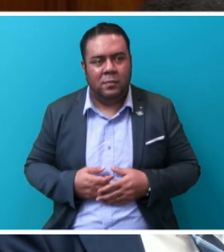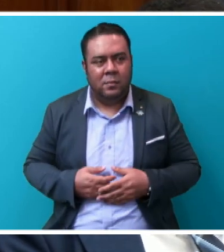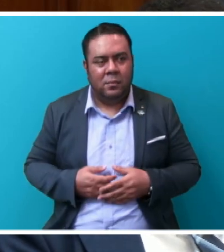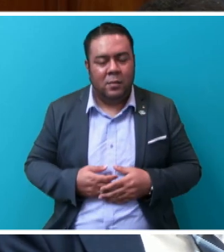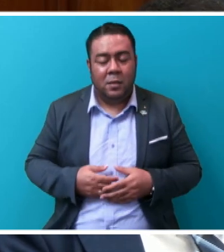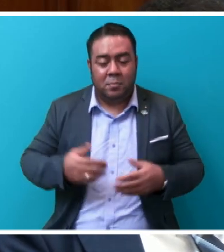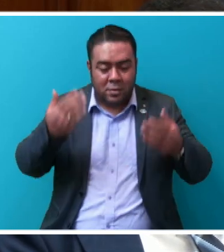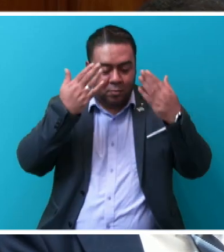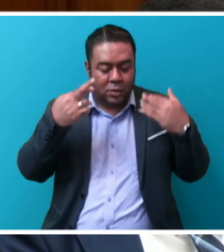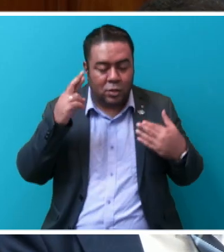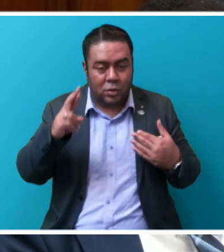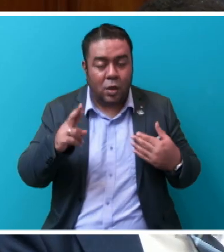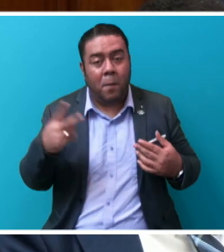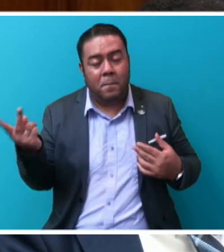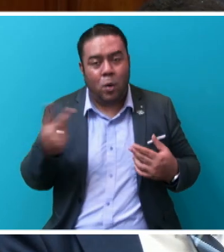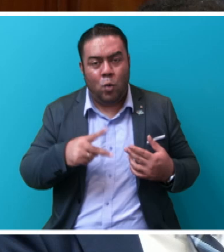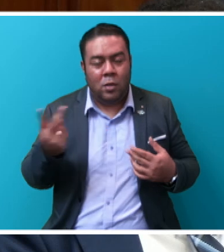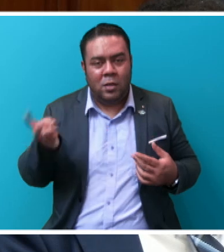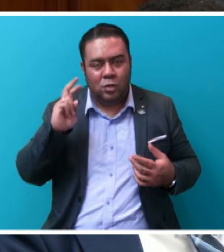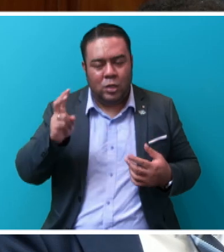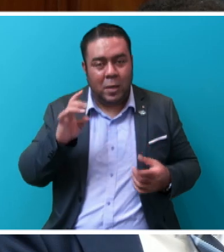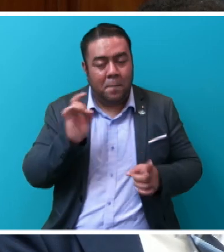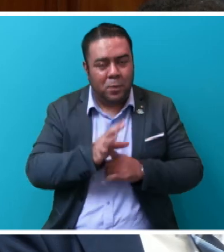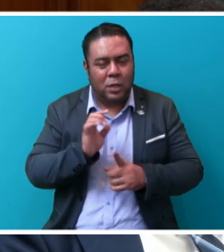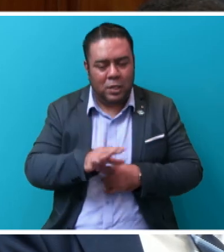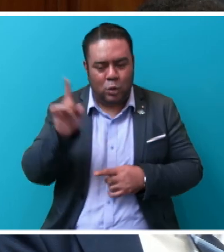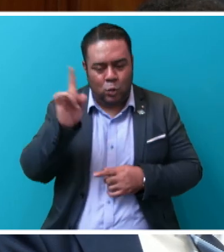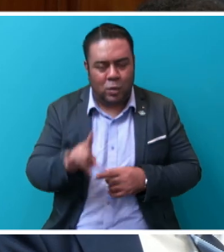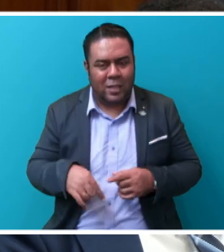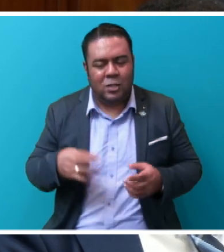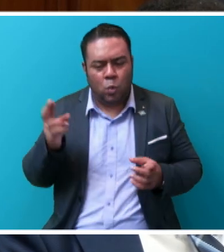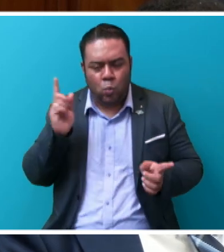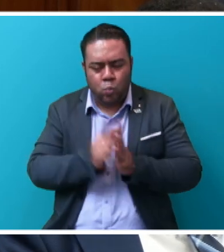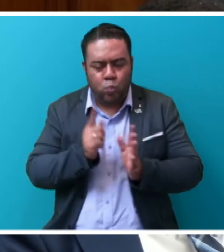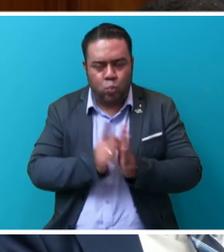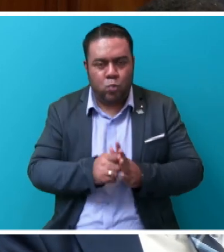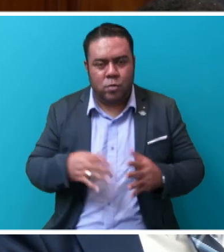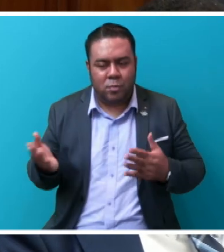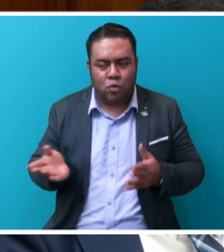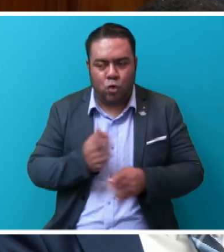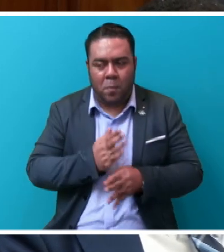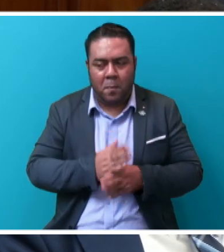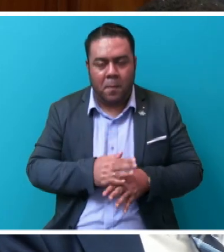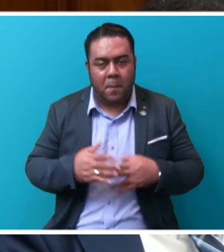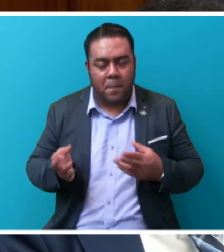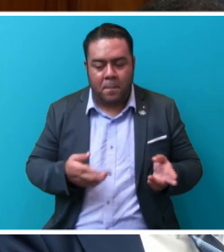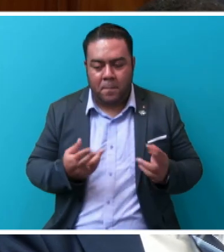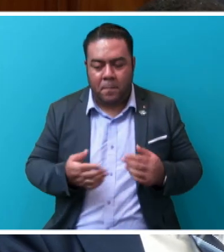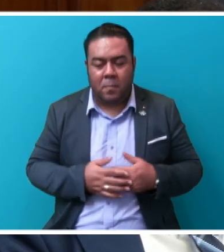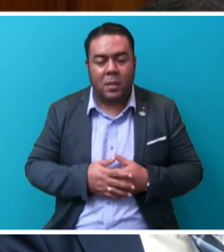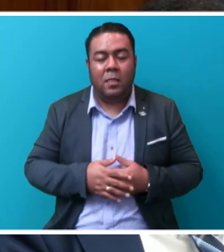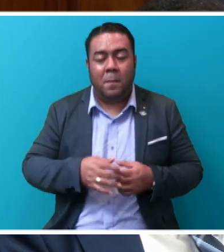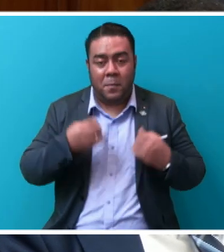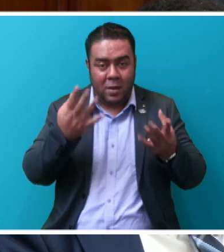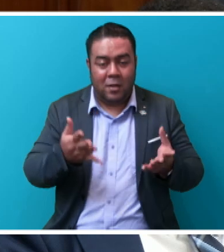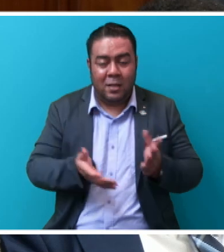Mr. Speaker, sir, both trainings are vital in today's rapidly changing job market. They provide individuals with